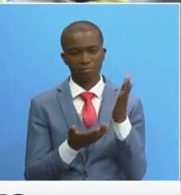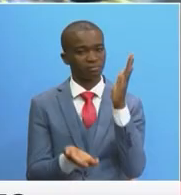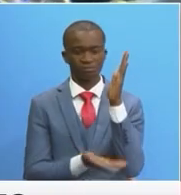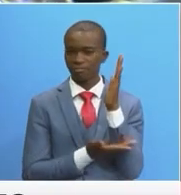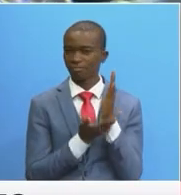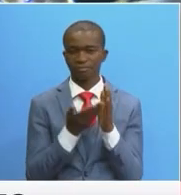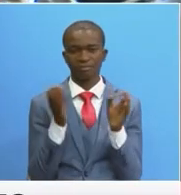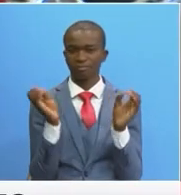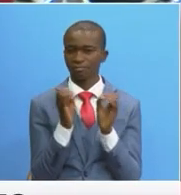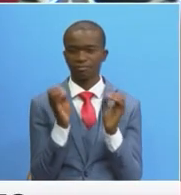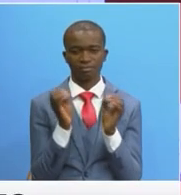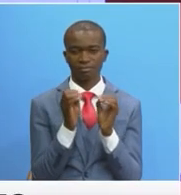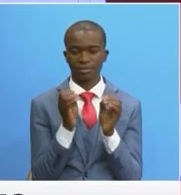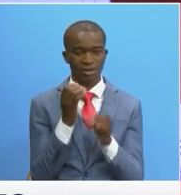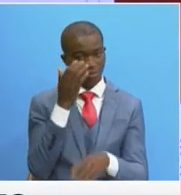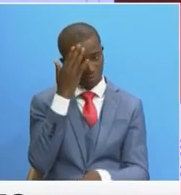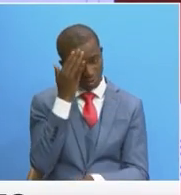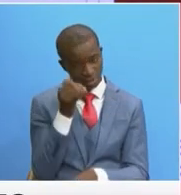circumstances beyond our control.